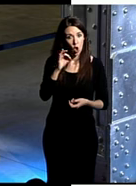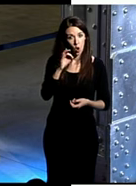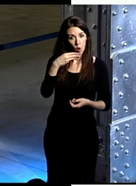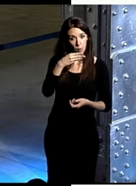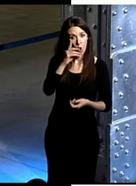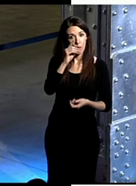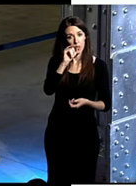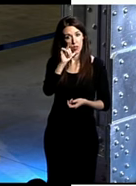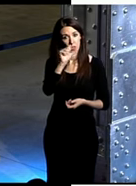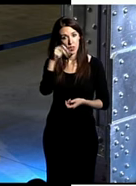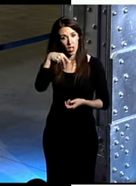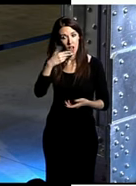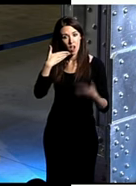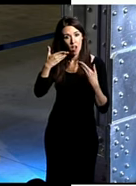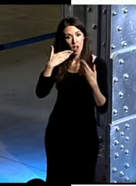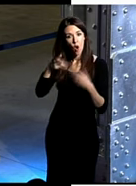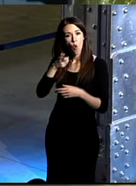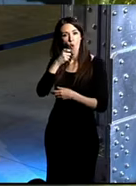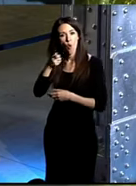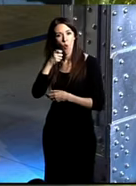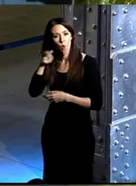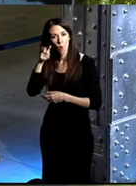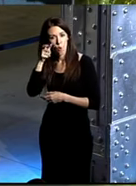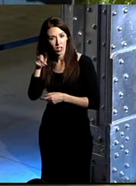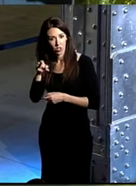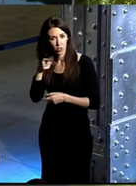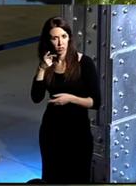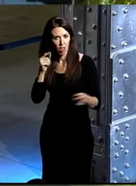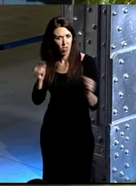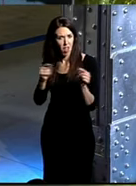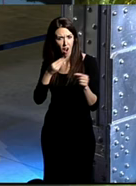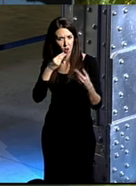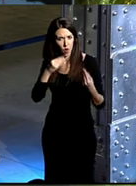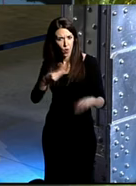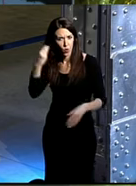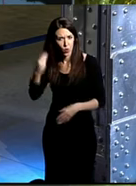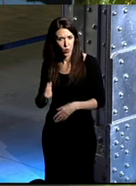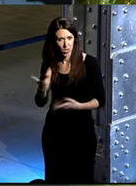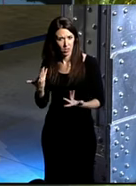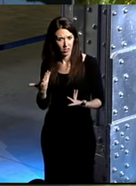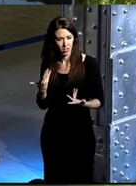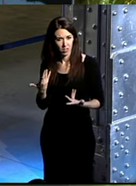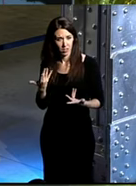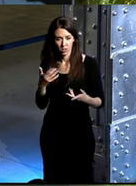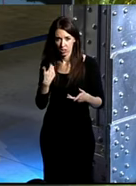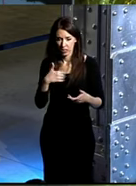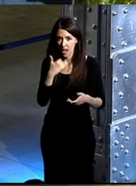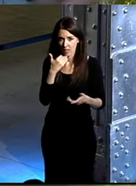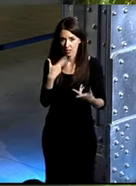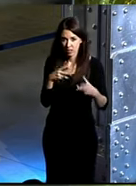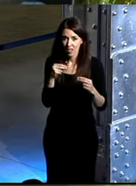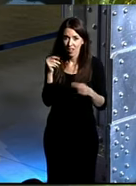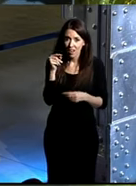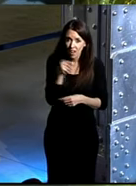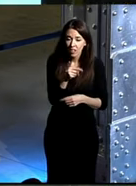Watson, ¿no? Ese es un diálogo histórico. Bob Dylan hablando con Watson. Entonces, y para ir cerrando,